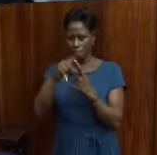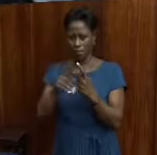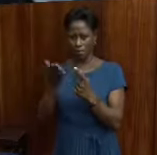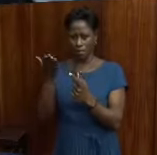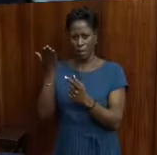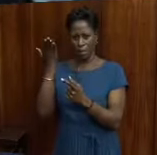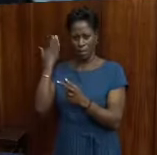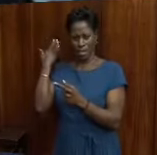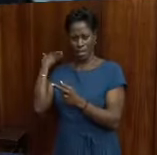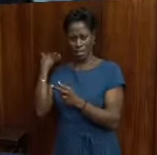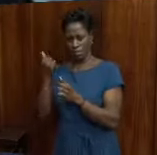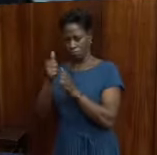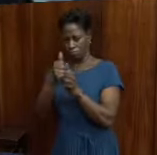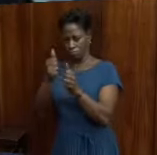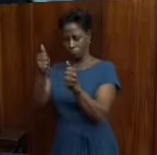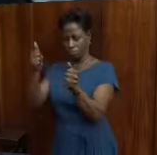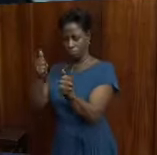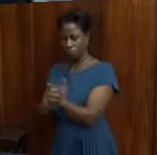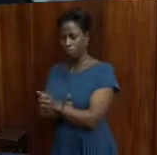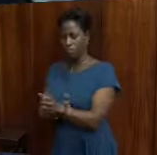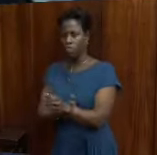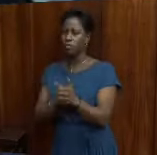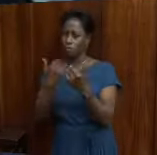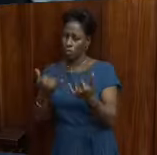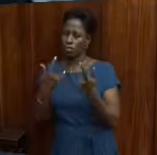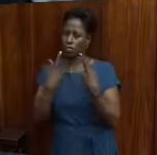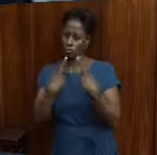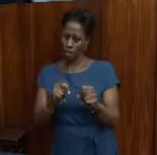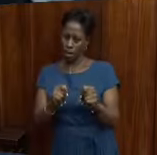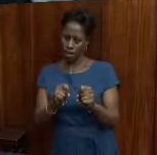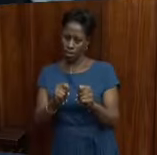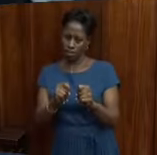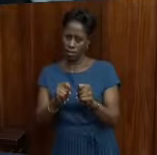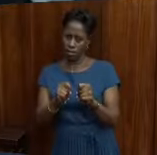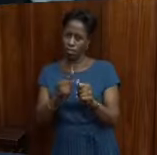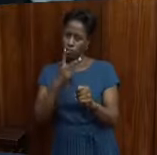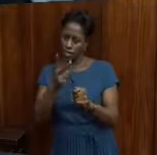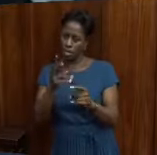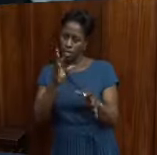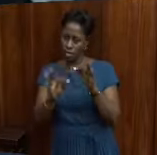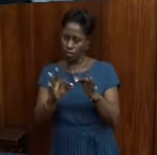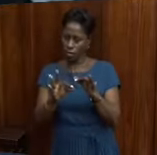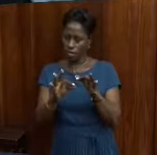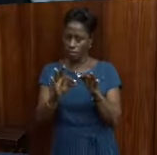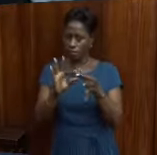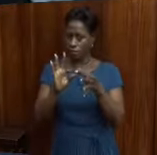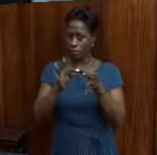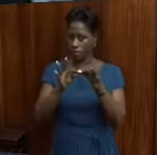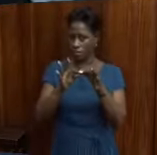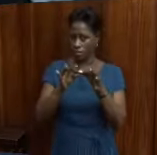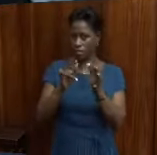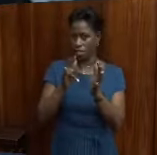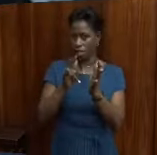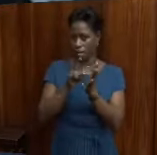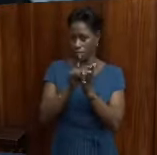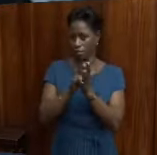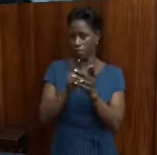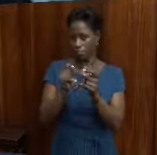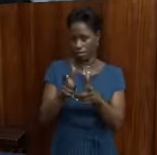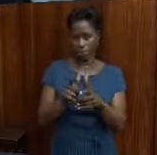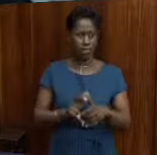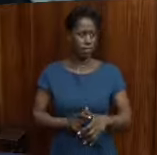completion realized. Mr. Speaker, with only 1 year into the project, the cost overruns from the foundation and